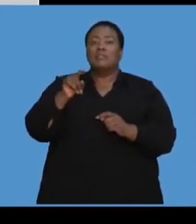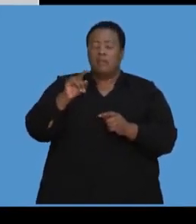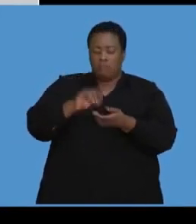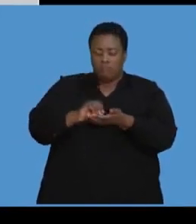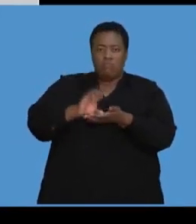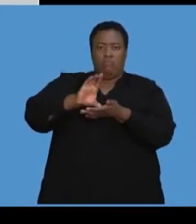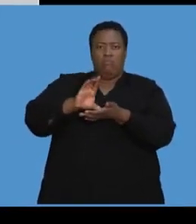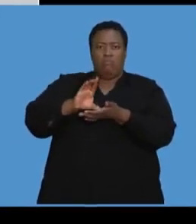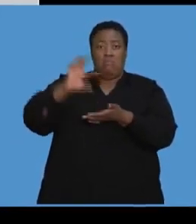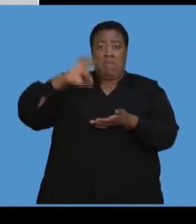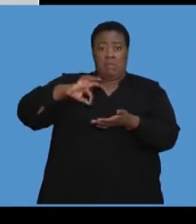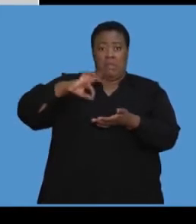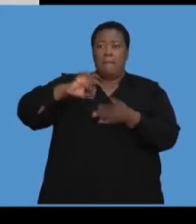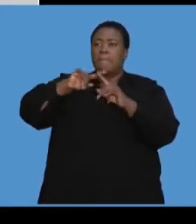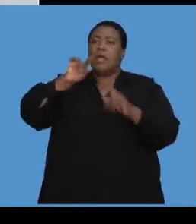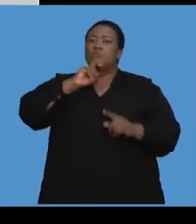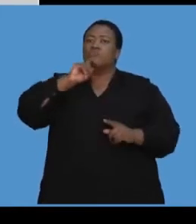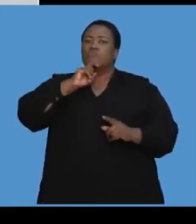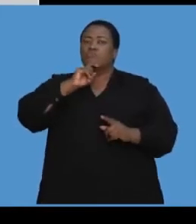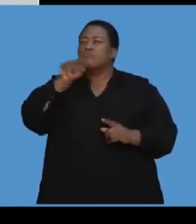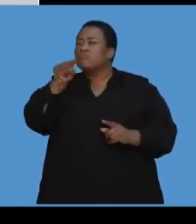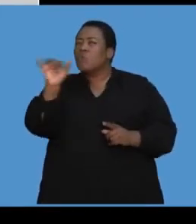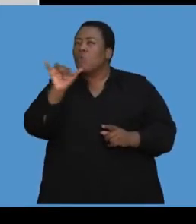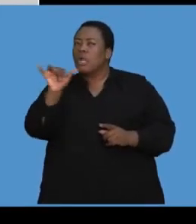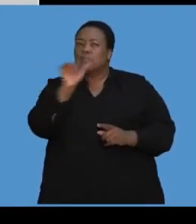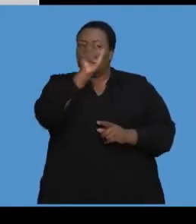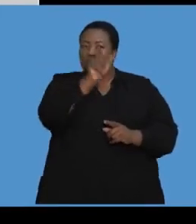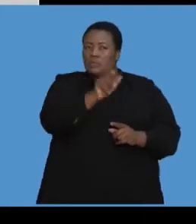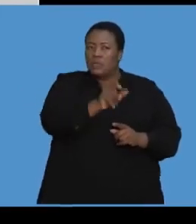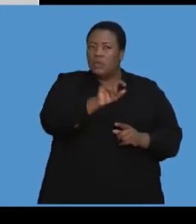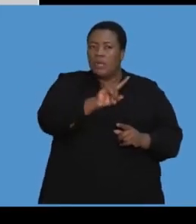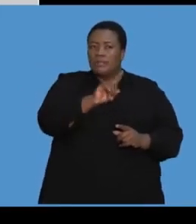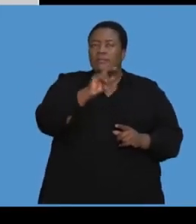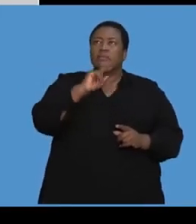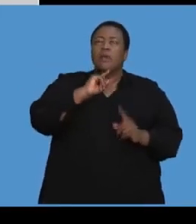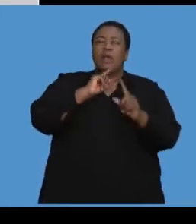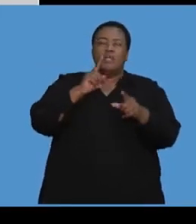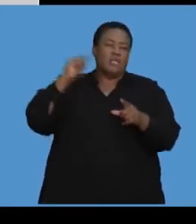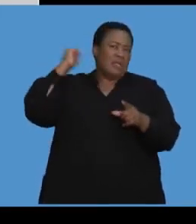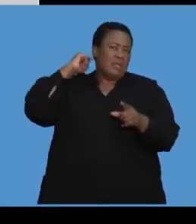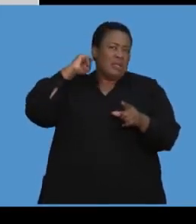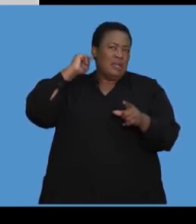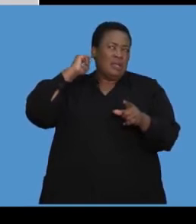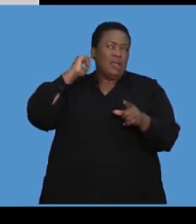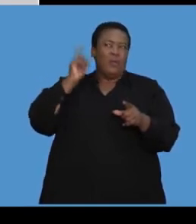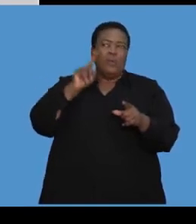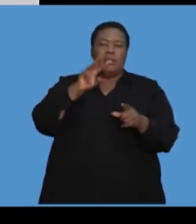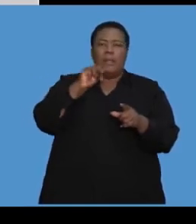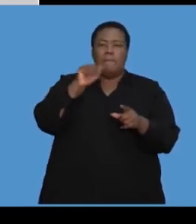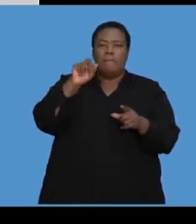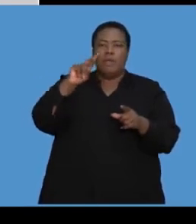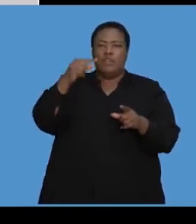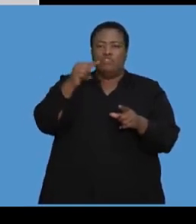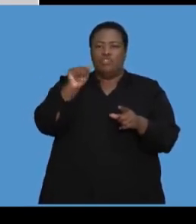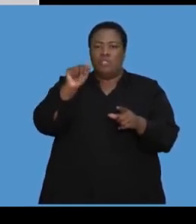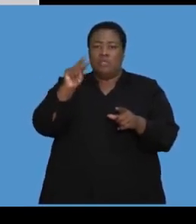of an increase in income that is not consumed. The answer at the back of my mind is this is the marginal propensity to save.